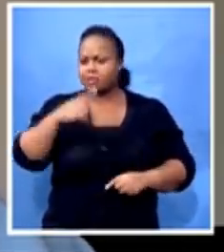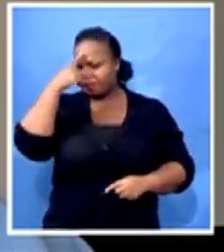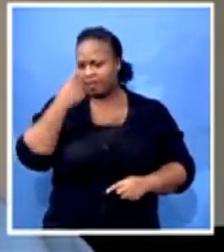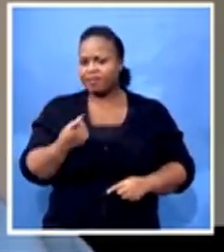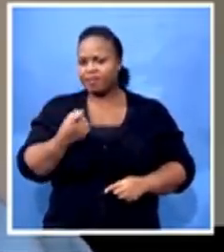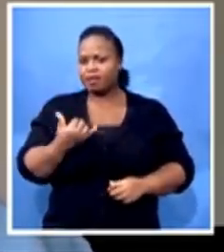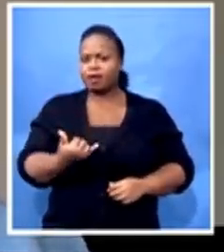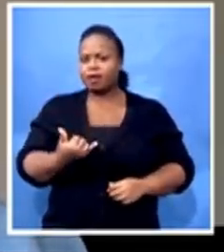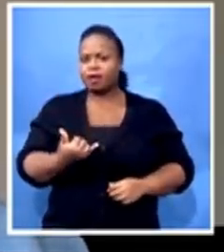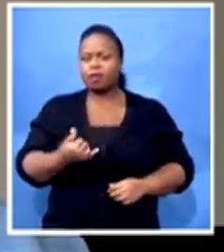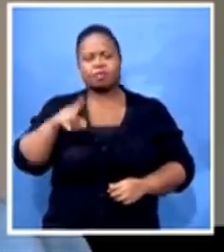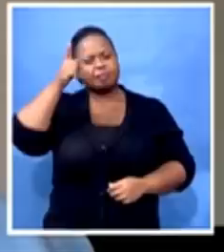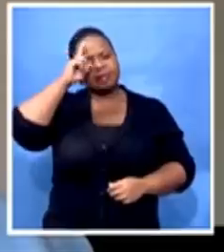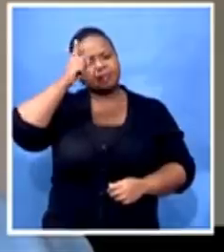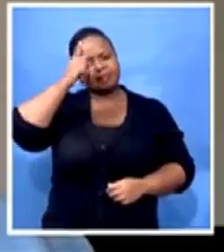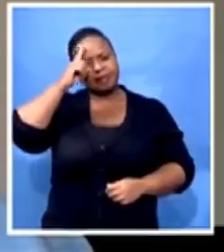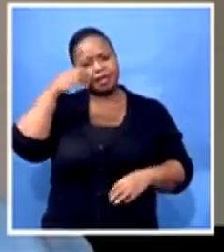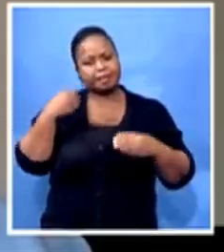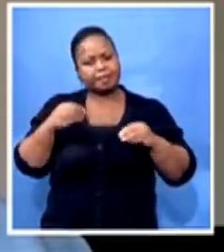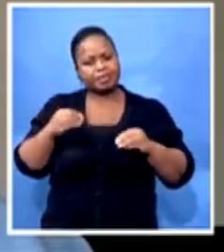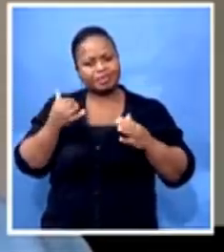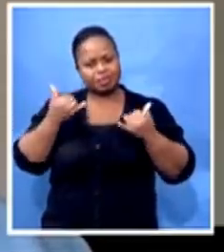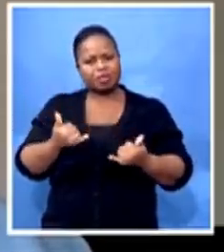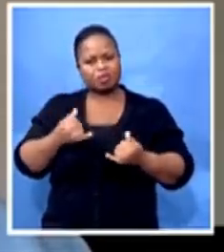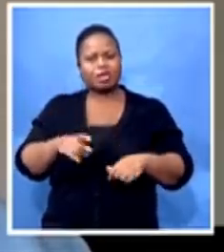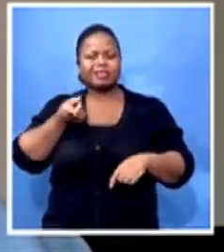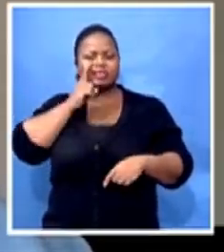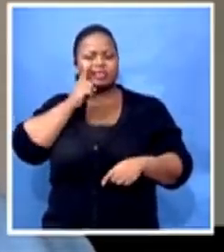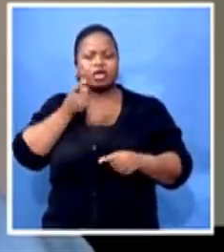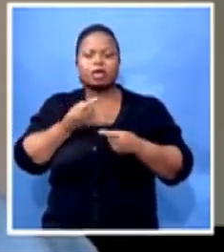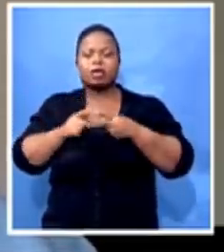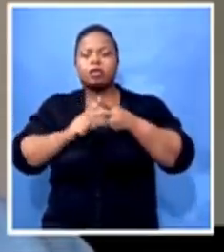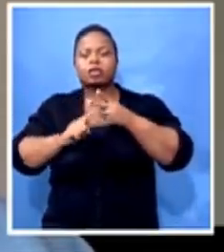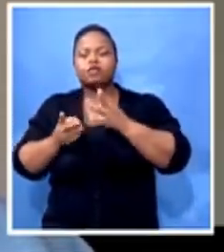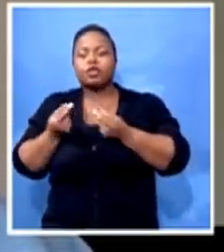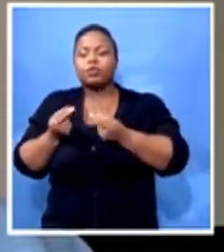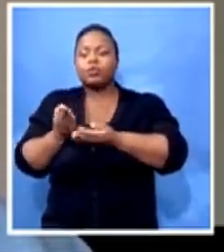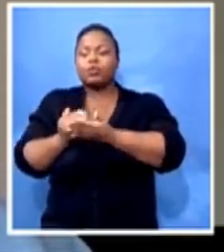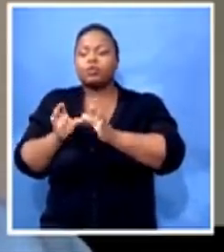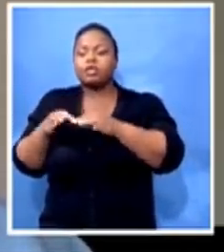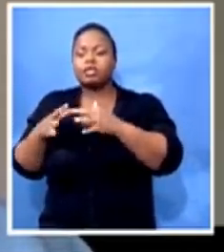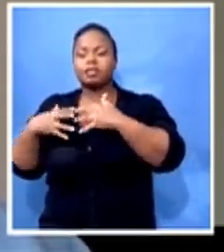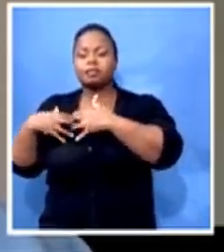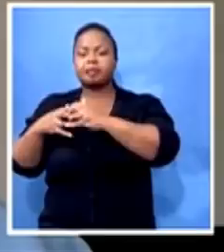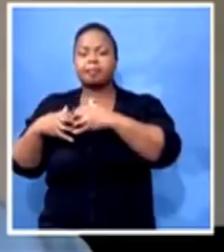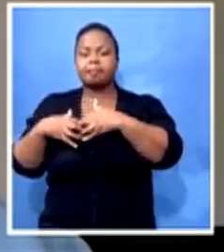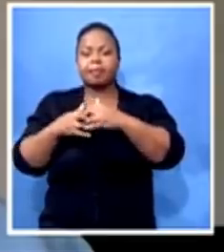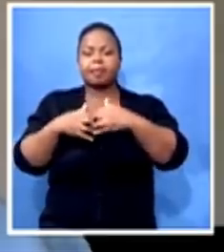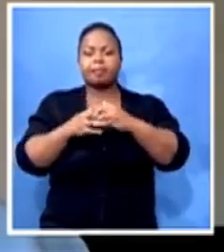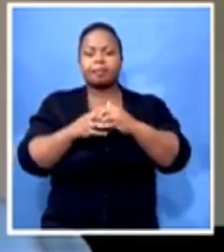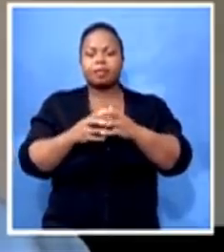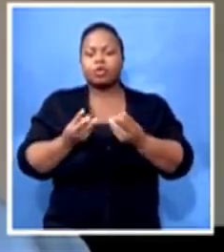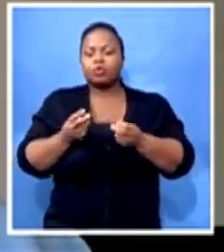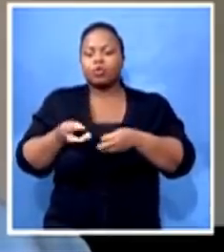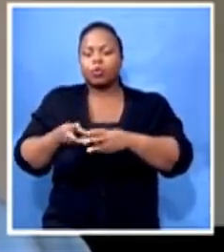must look into all of these new sectors and begin to create new value, as opposed to try to retain only what